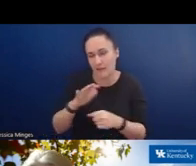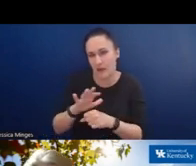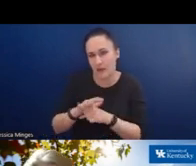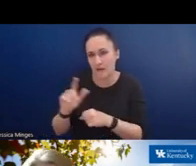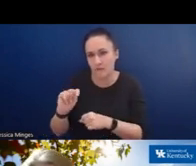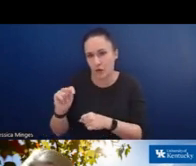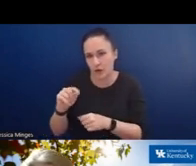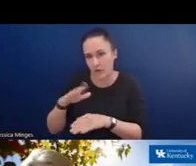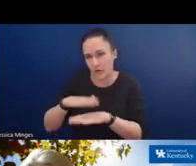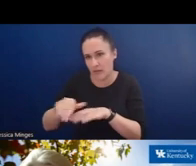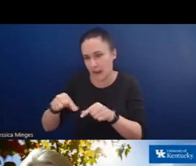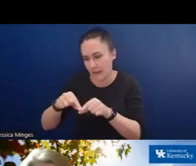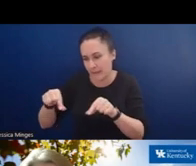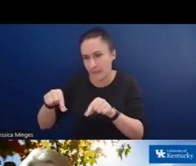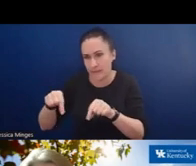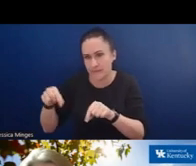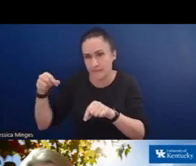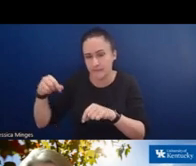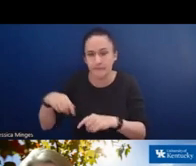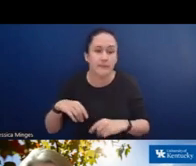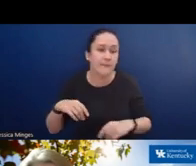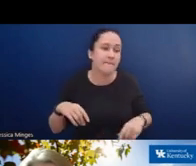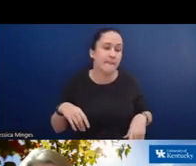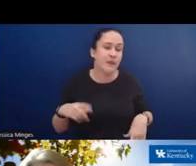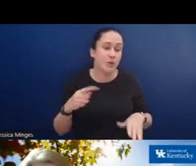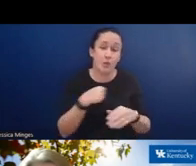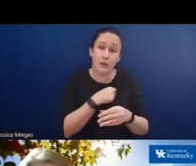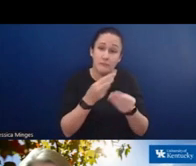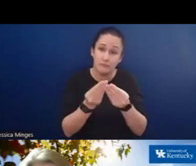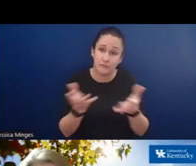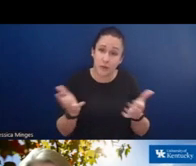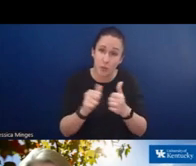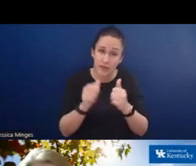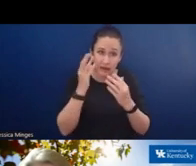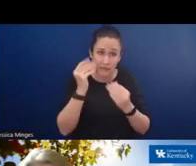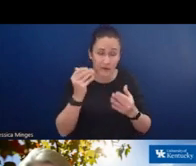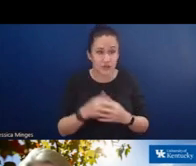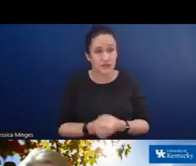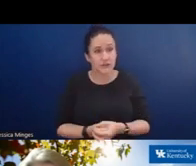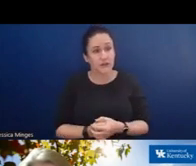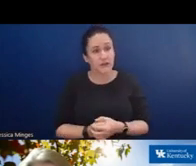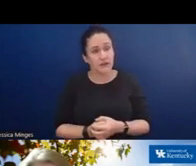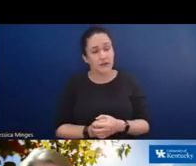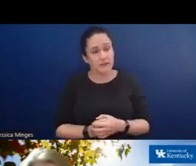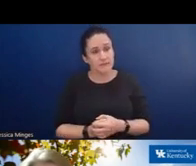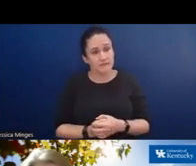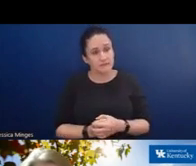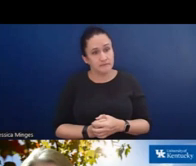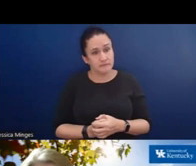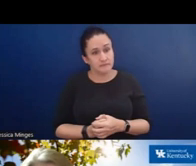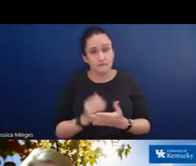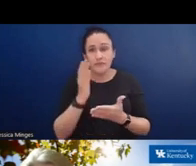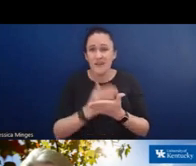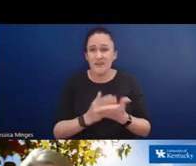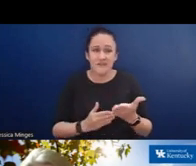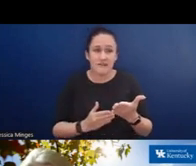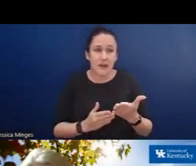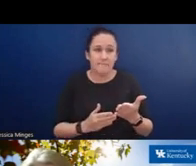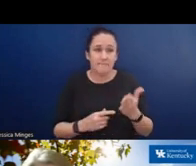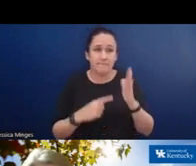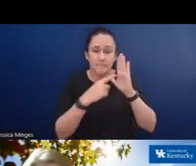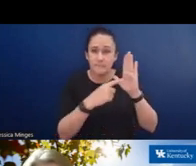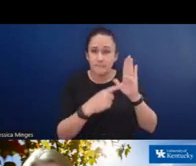strip. And so we pass these out with this information. And then just some kind of highlights of why these